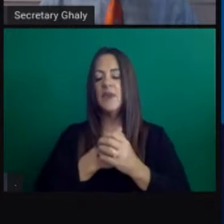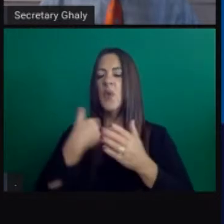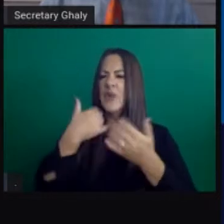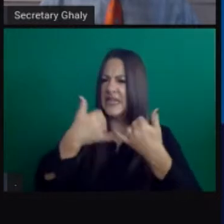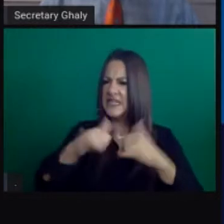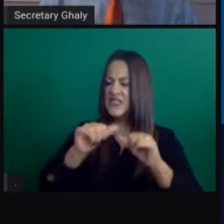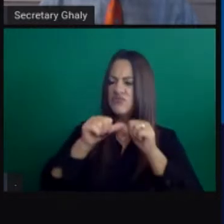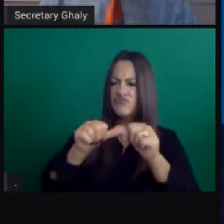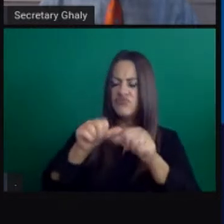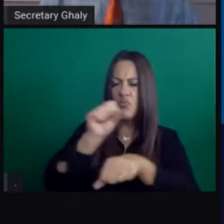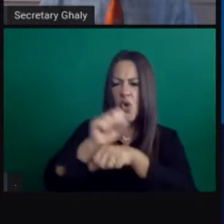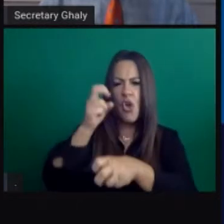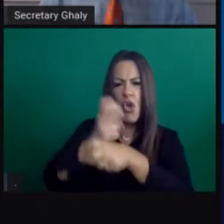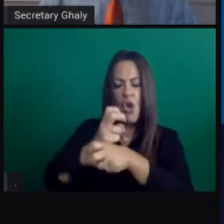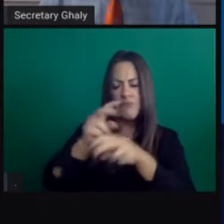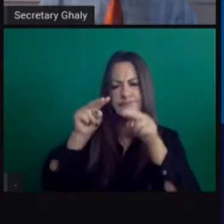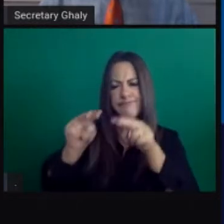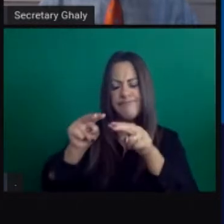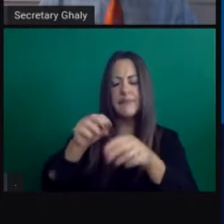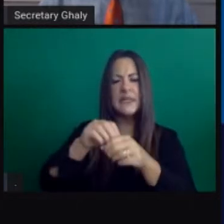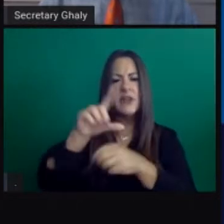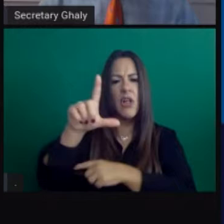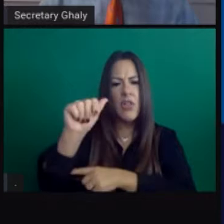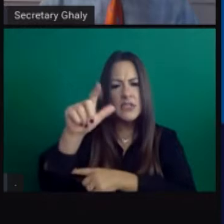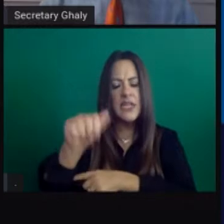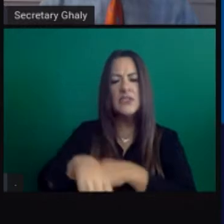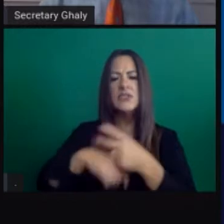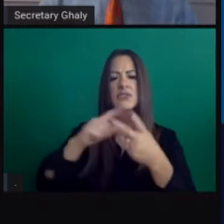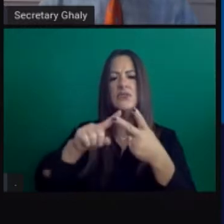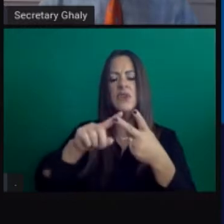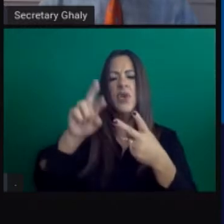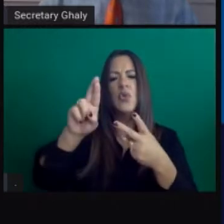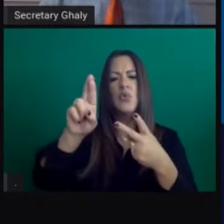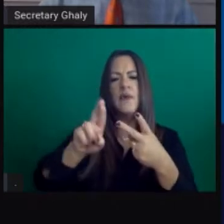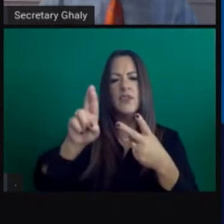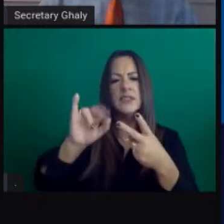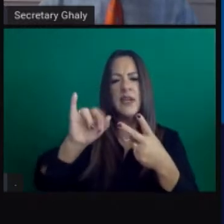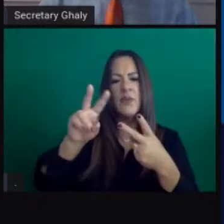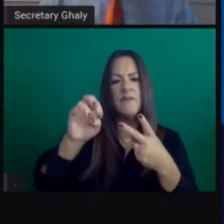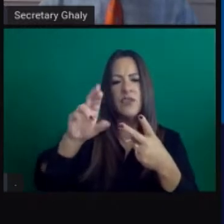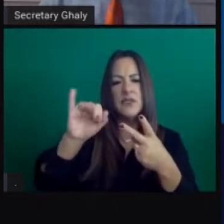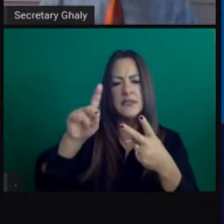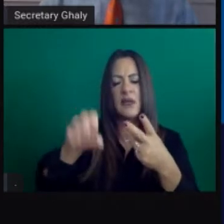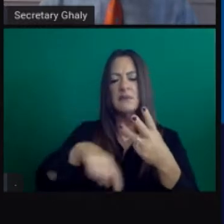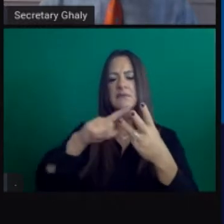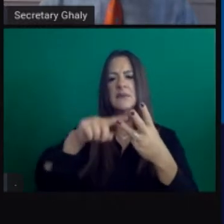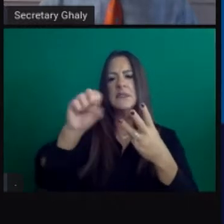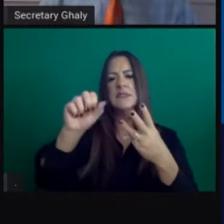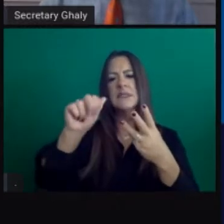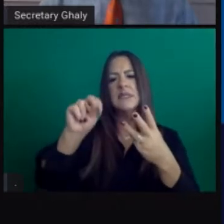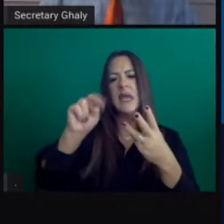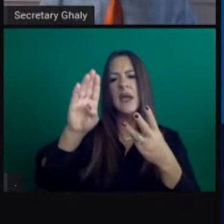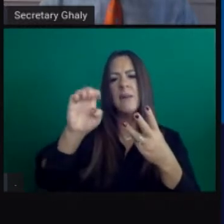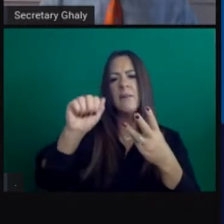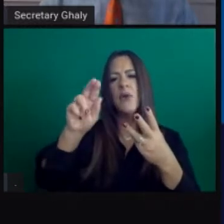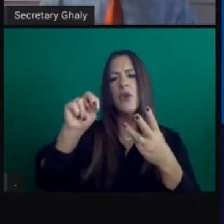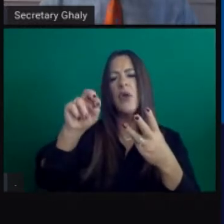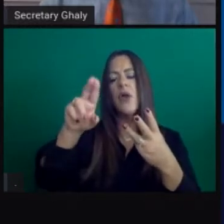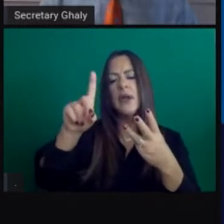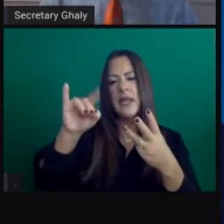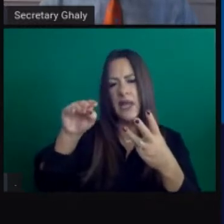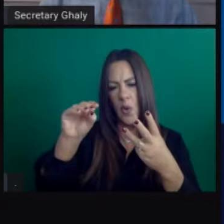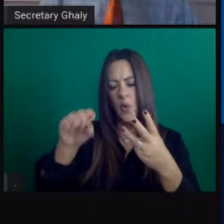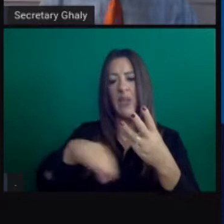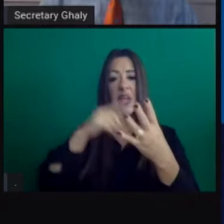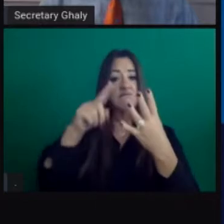to work through San Bernardino and Riverside County, and even in certain parts of the San Joaquin Valley, where